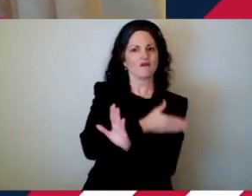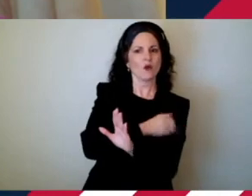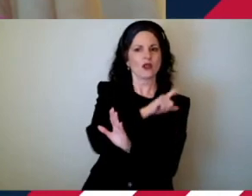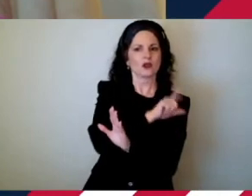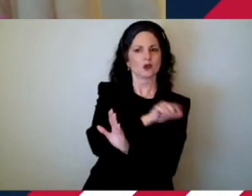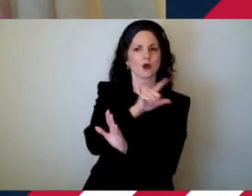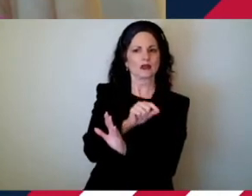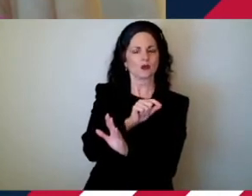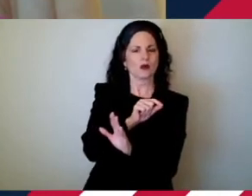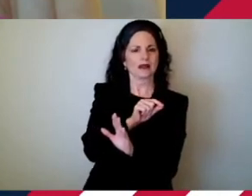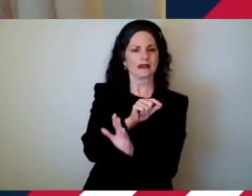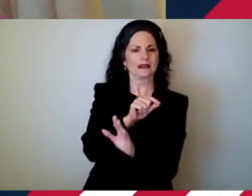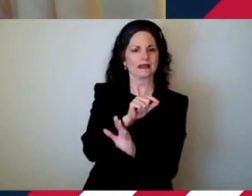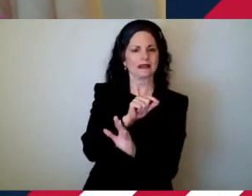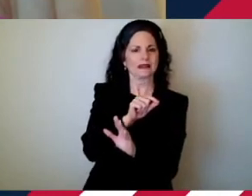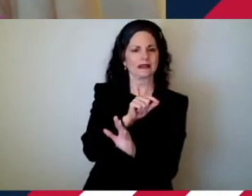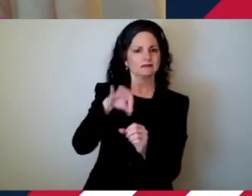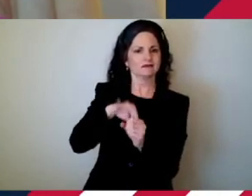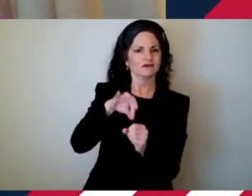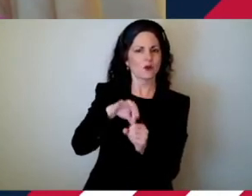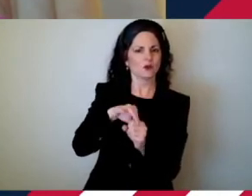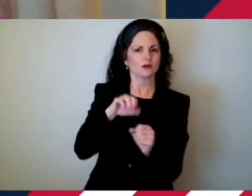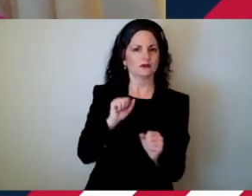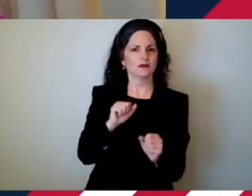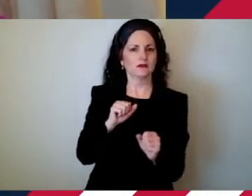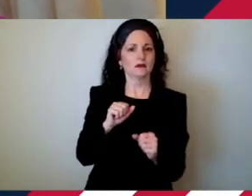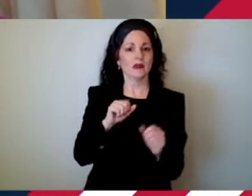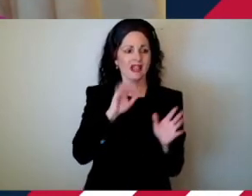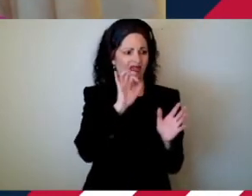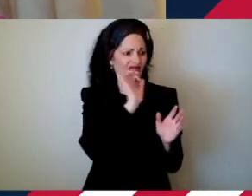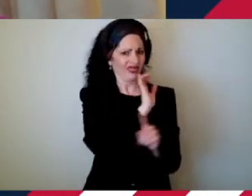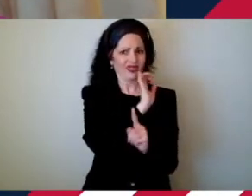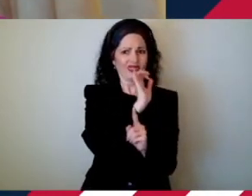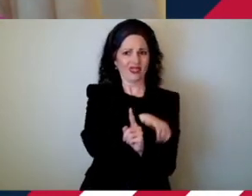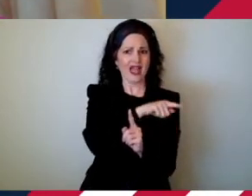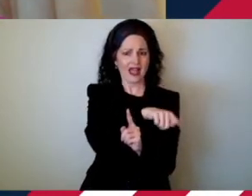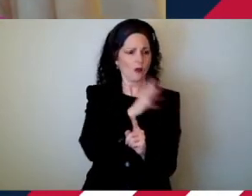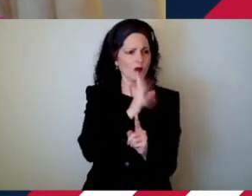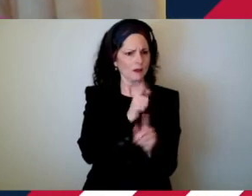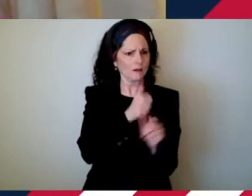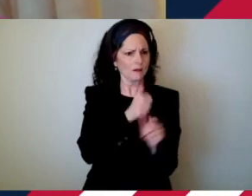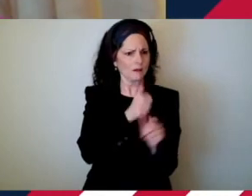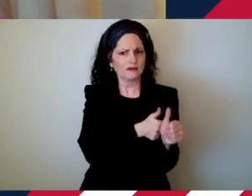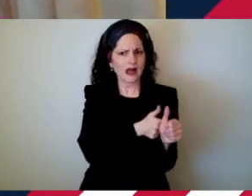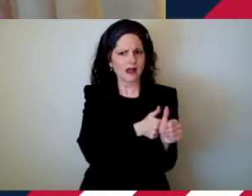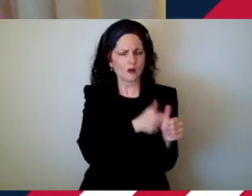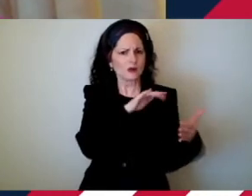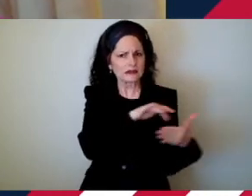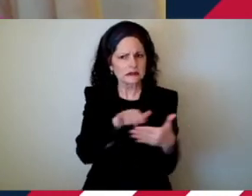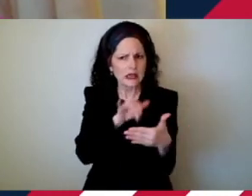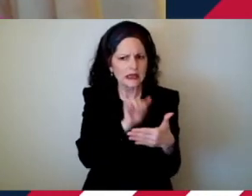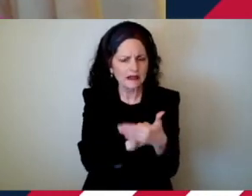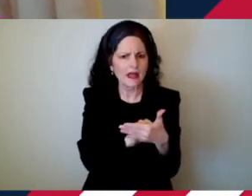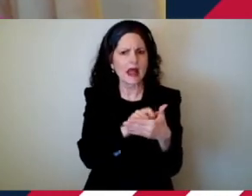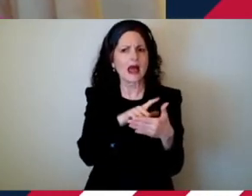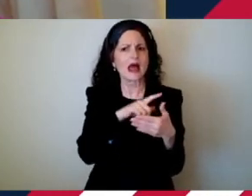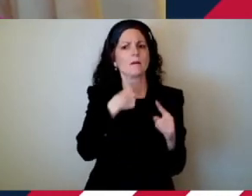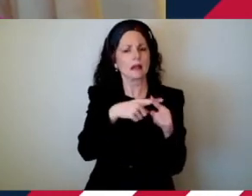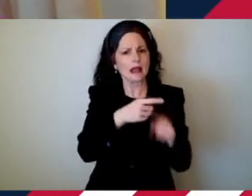should be studied and built upon to further an inclusive, accessible,